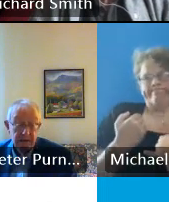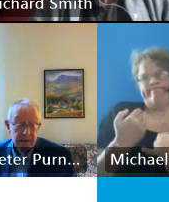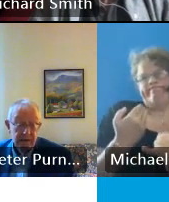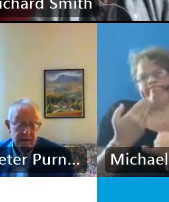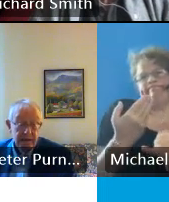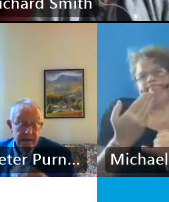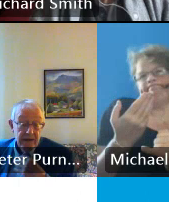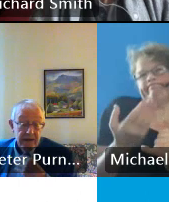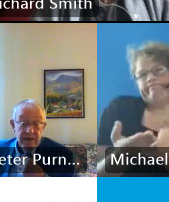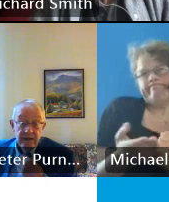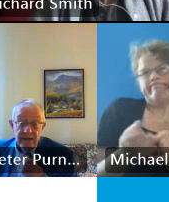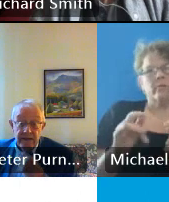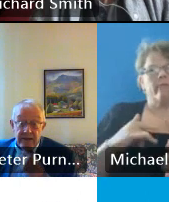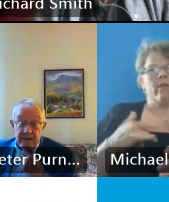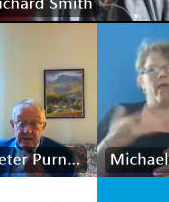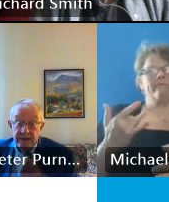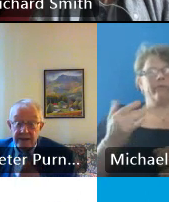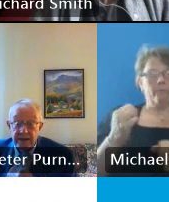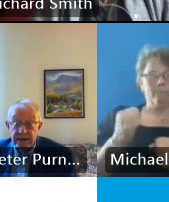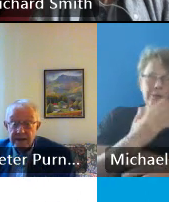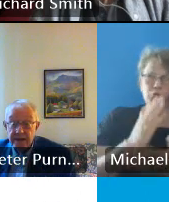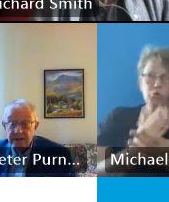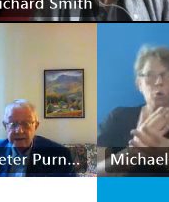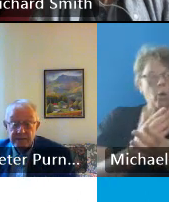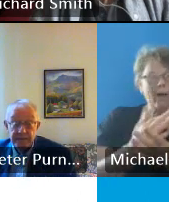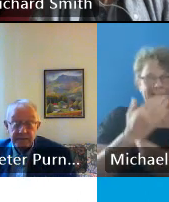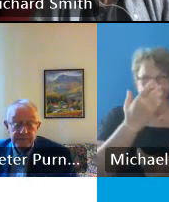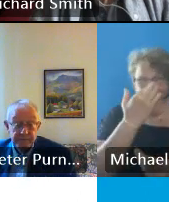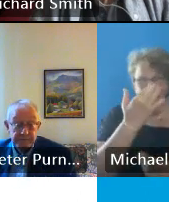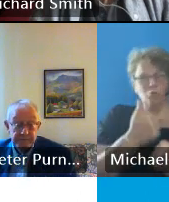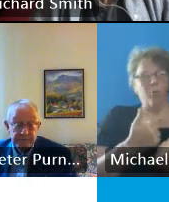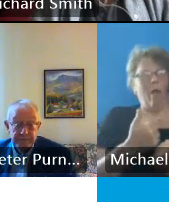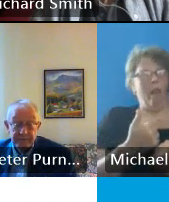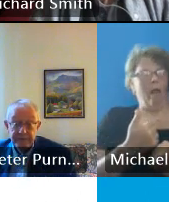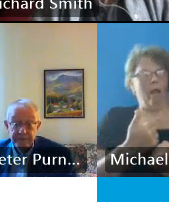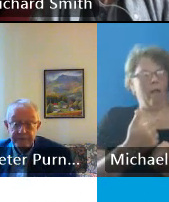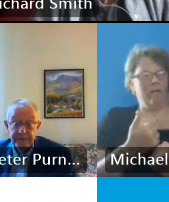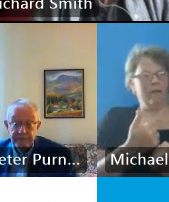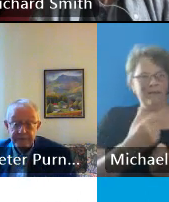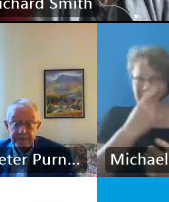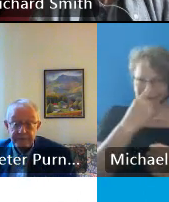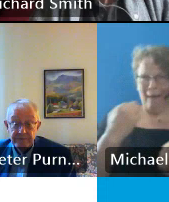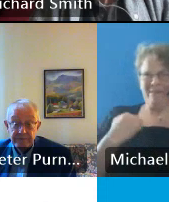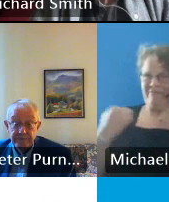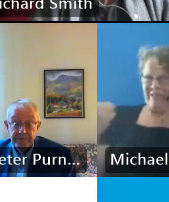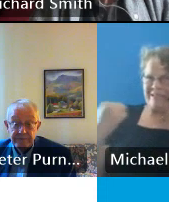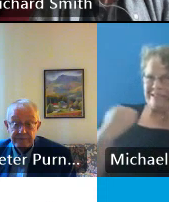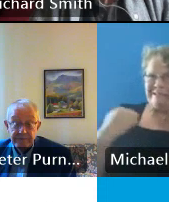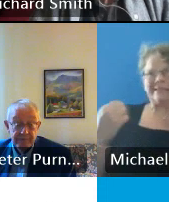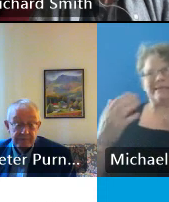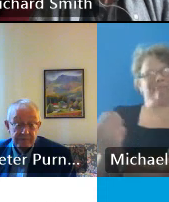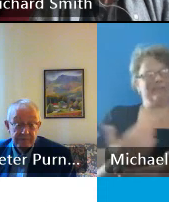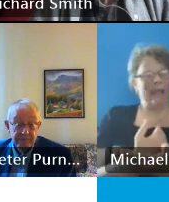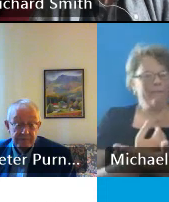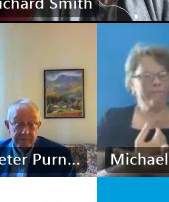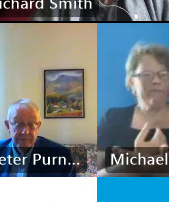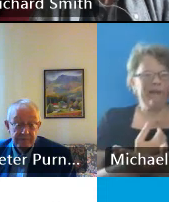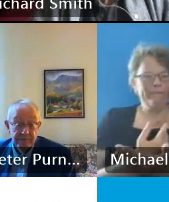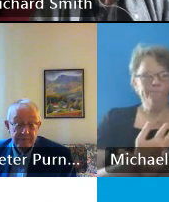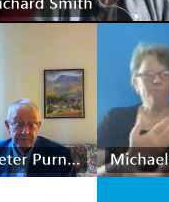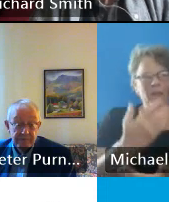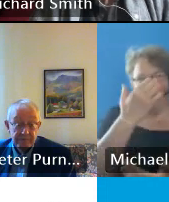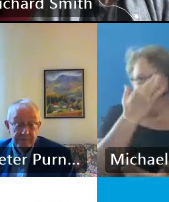life, really making sure that people age well, that they feel as fit as they can, that they're safe,